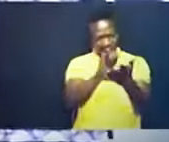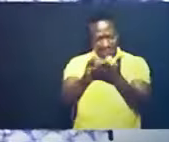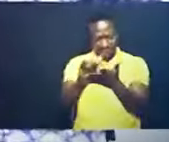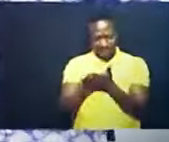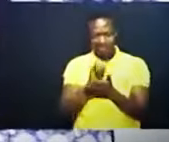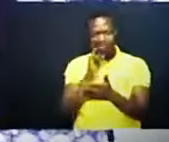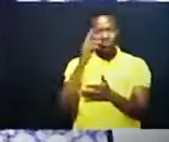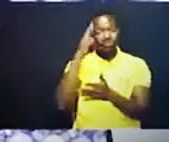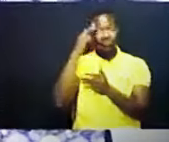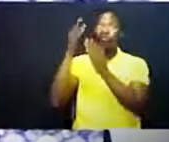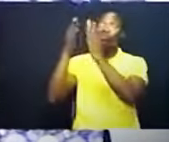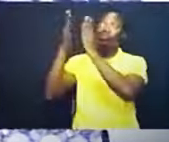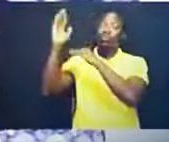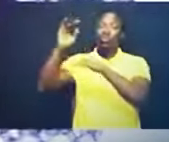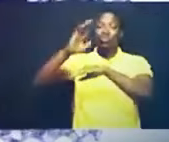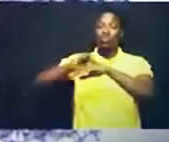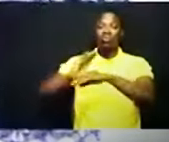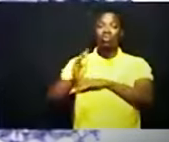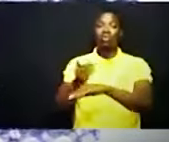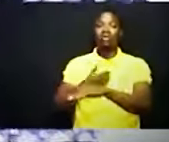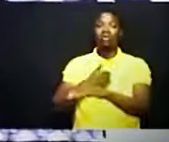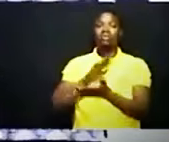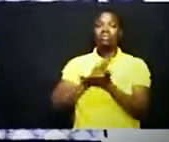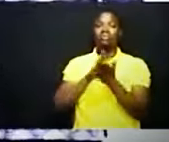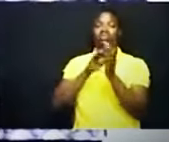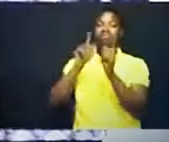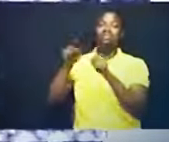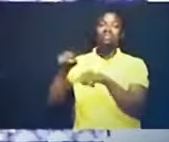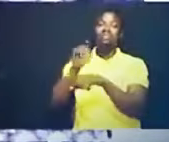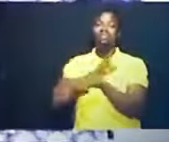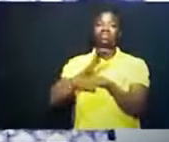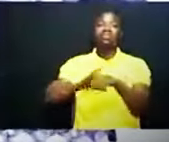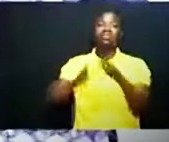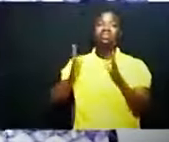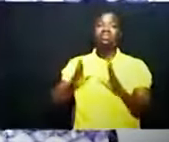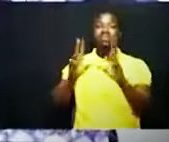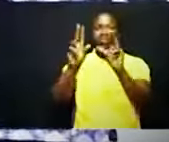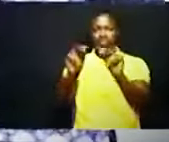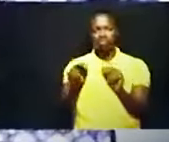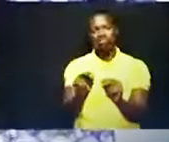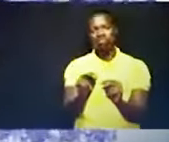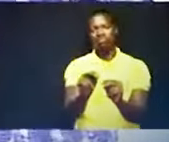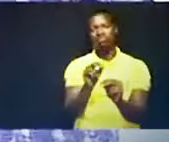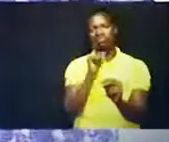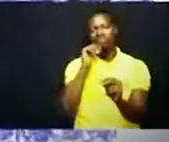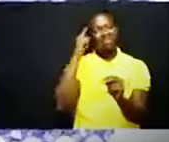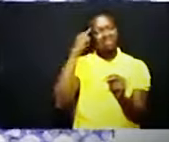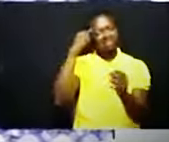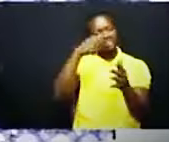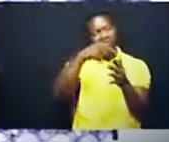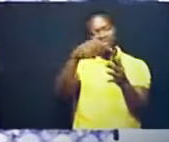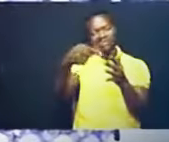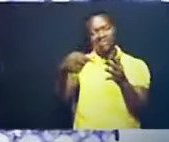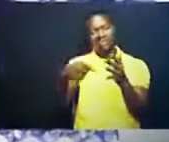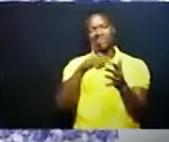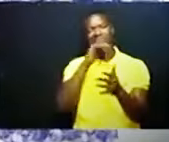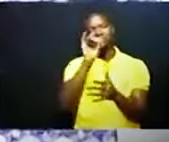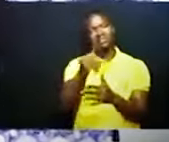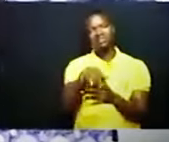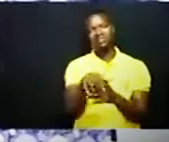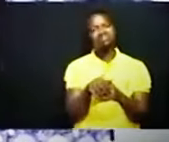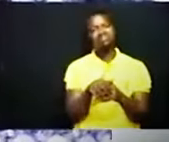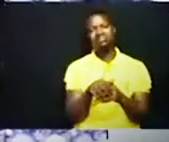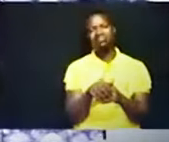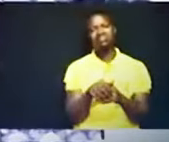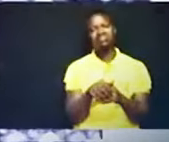sori ye kwa na ifasika ho anase ejapade aye benya ni obeye kese ni obeye ketwa wei enye nia